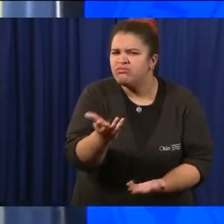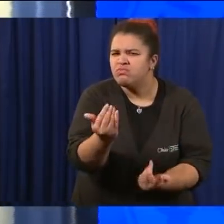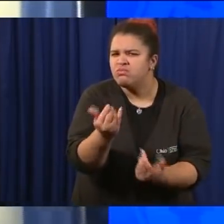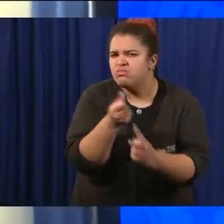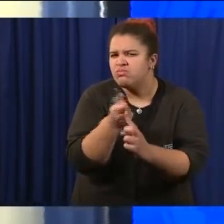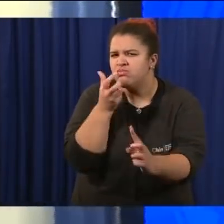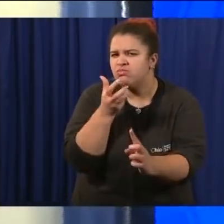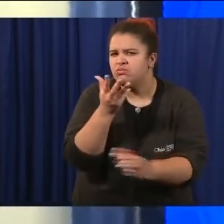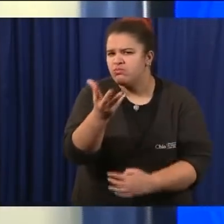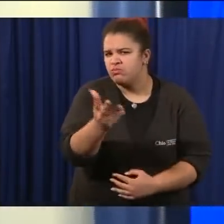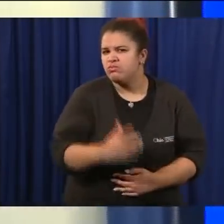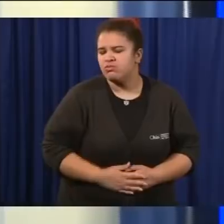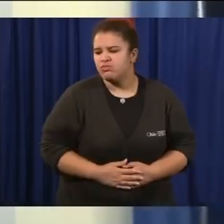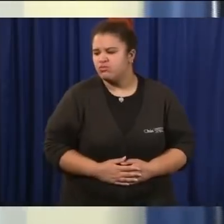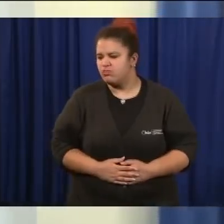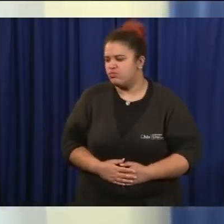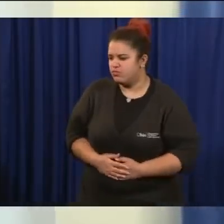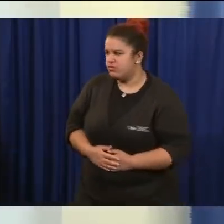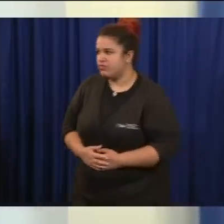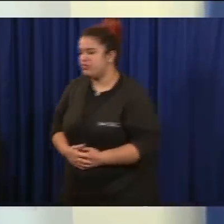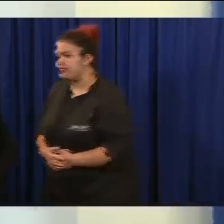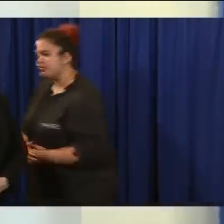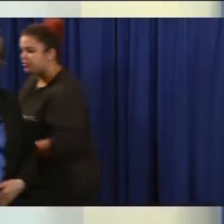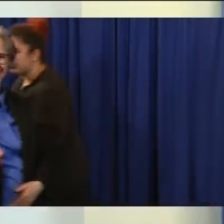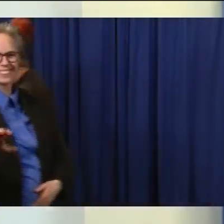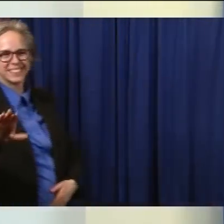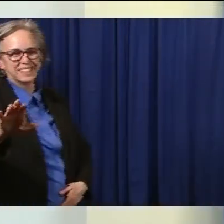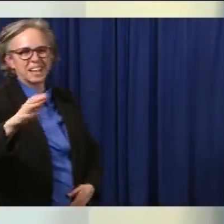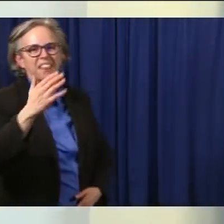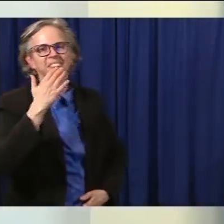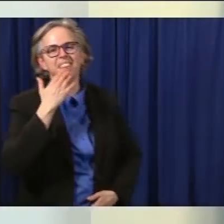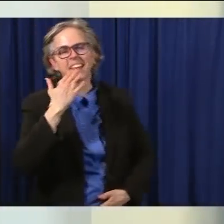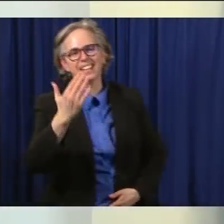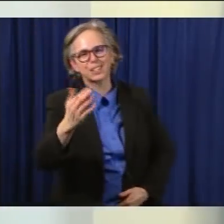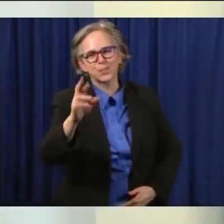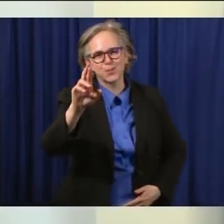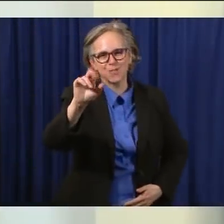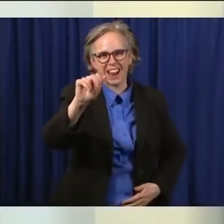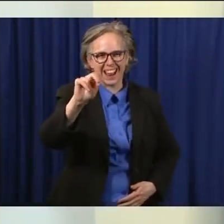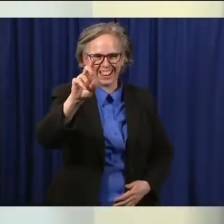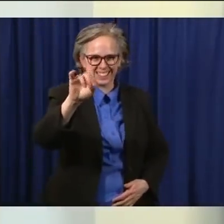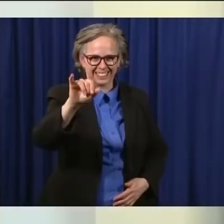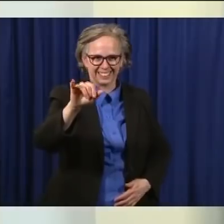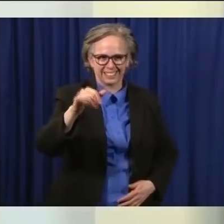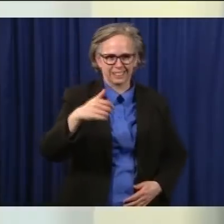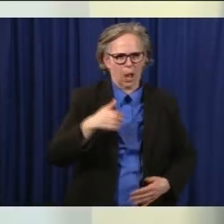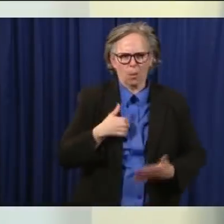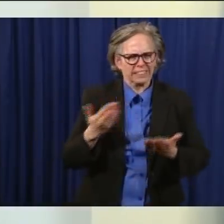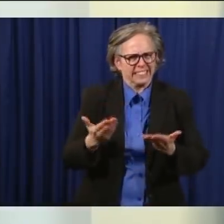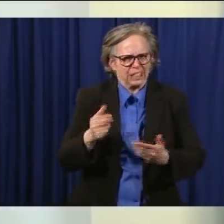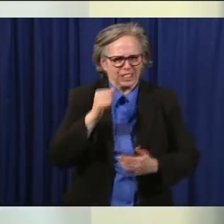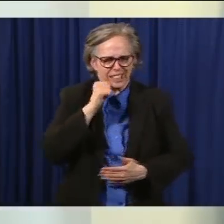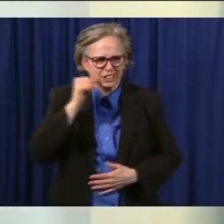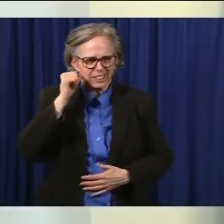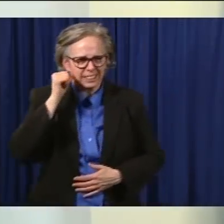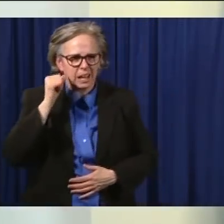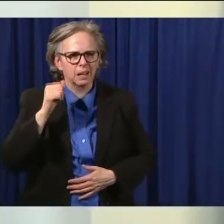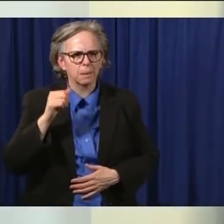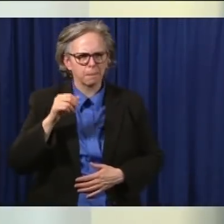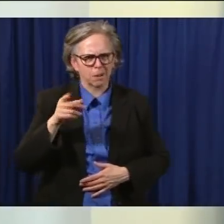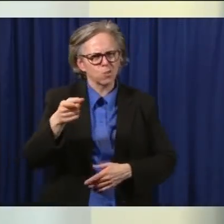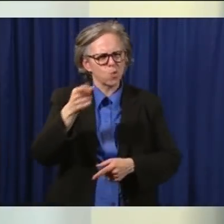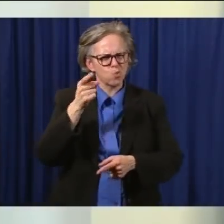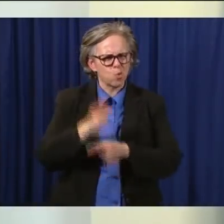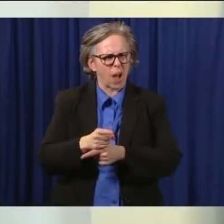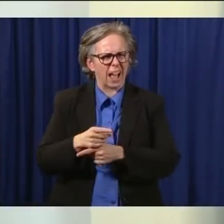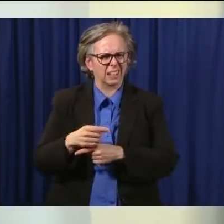do see an increase. I wasn't here yesterday, and we've been seeing that 400 to 500, but on any